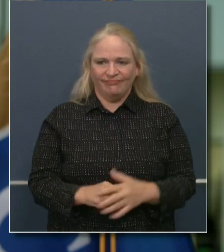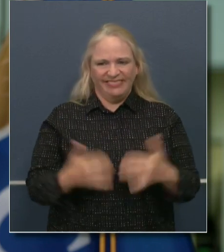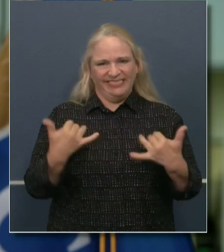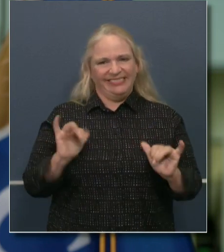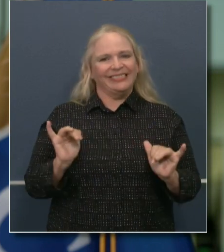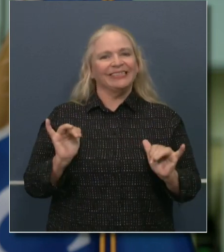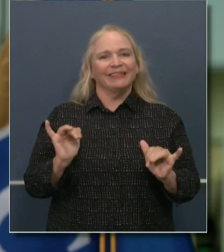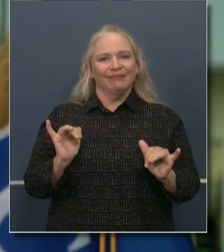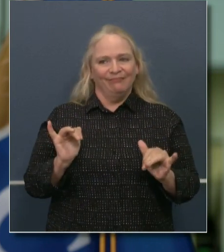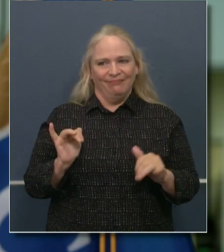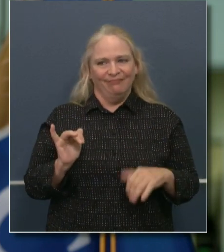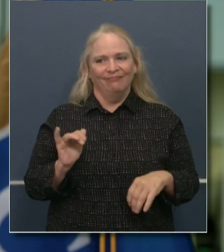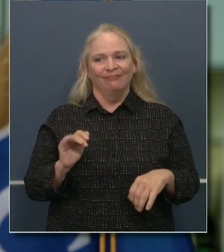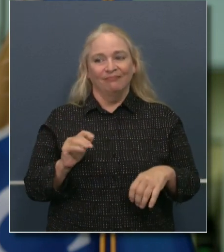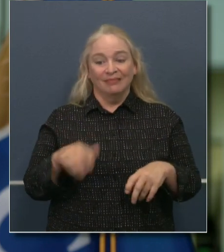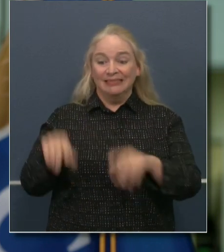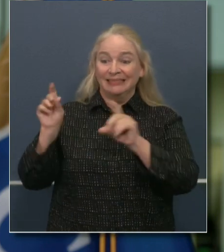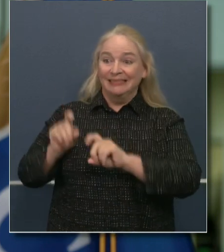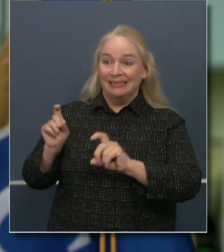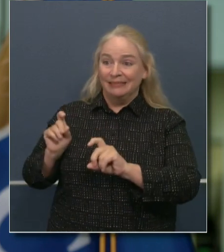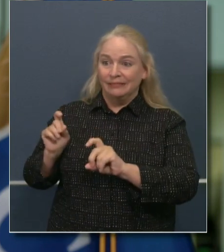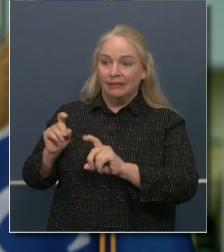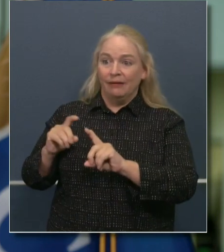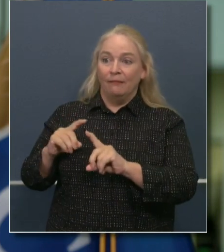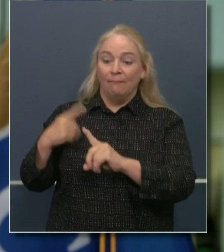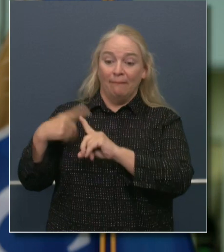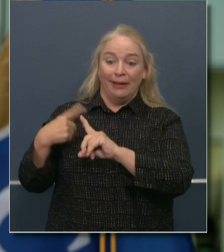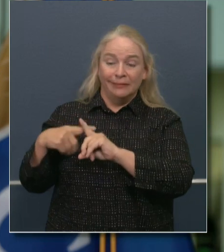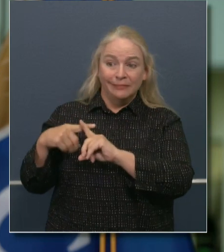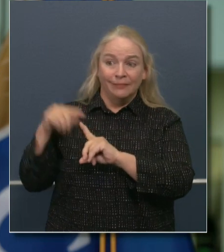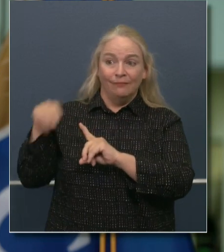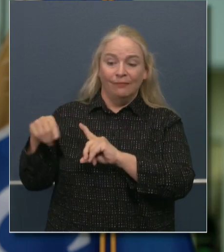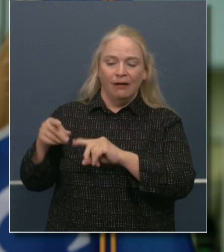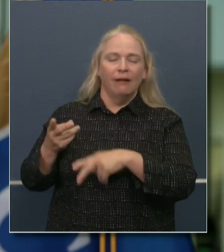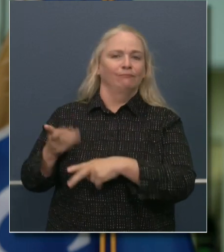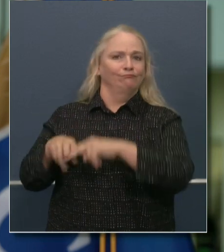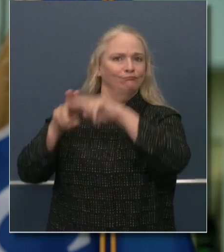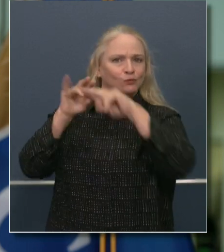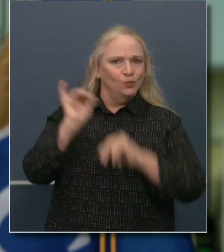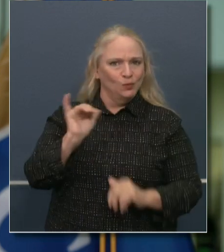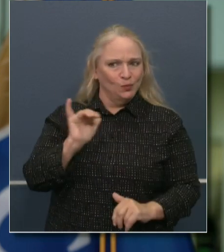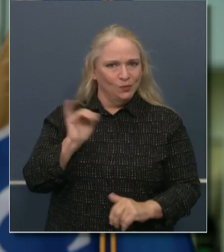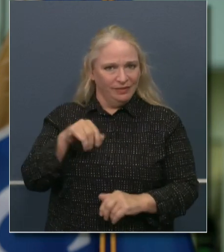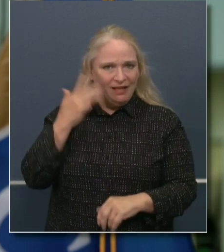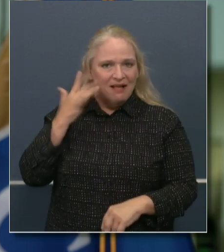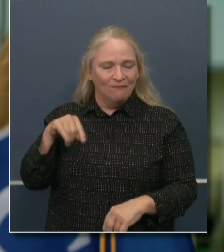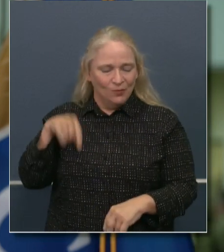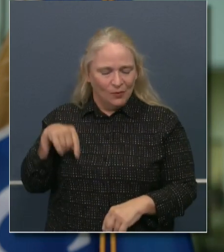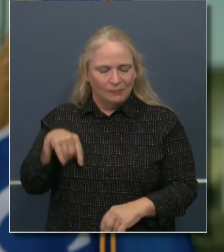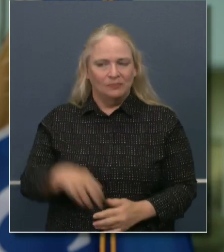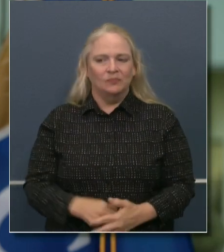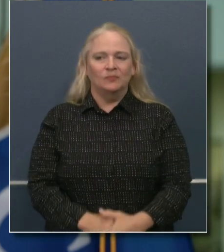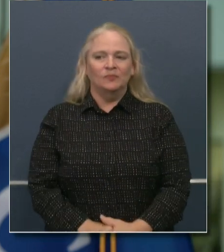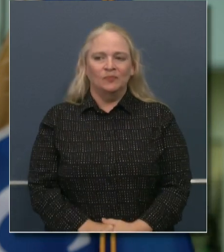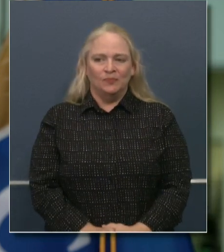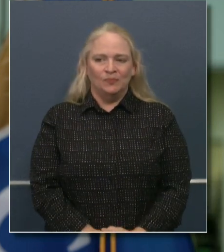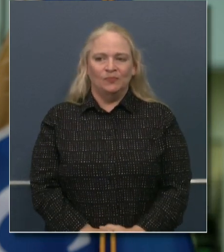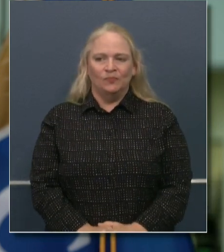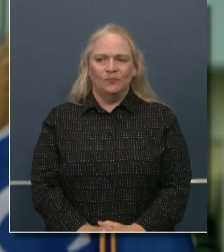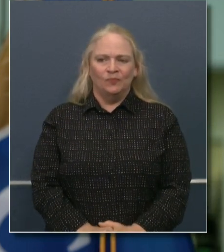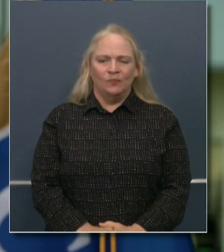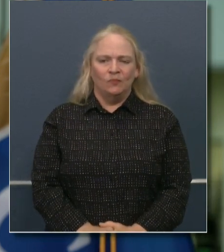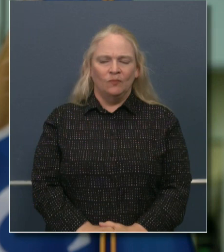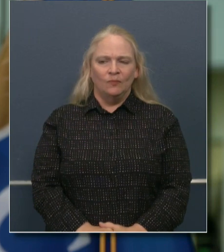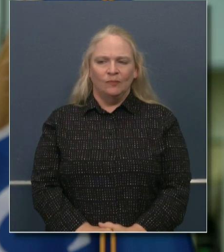of positivity here in the state of California. I'll go through those very detailed terms in a moment, but